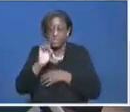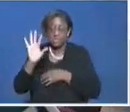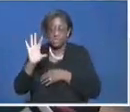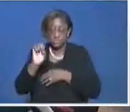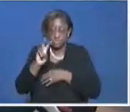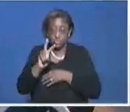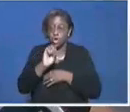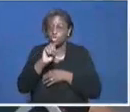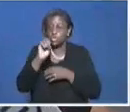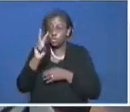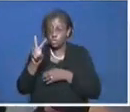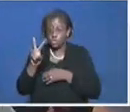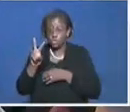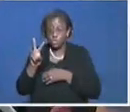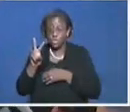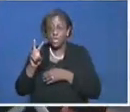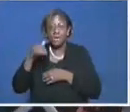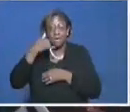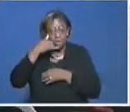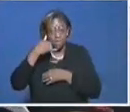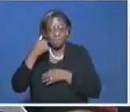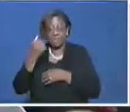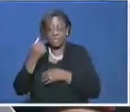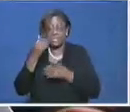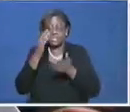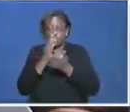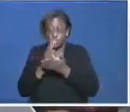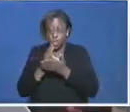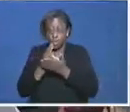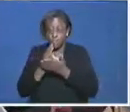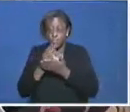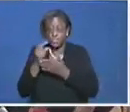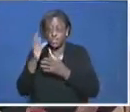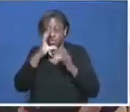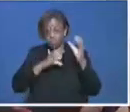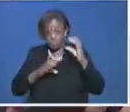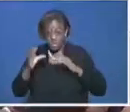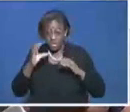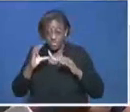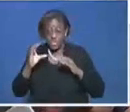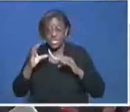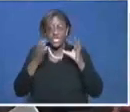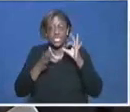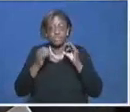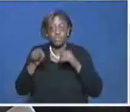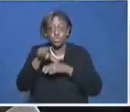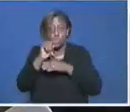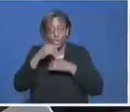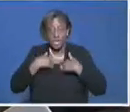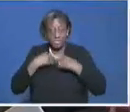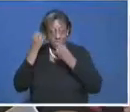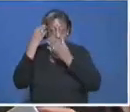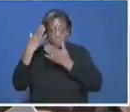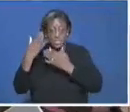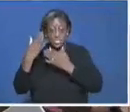502-999-1022, or you can remain anonymous and contact Crime Stoppers at 328-TIPS. Any bit of information that you can give us, we